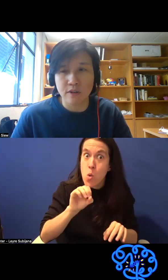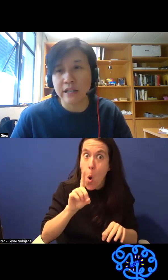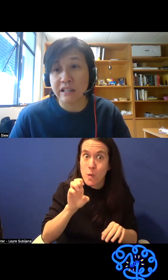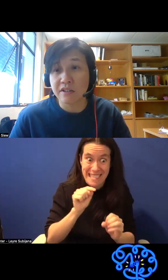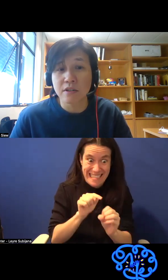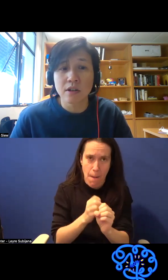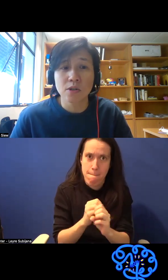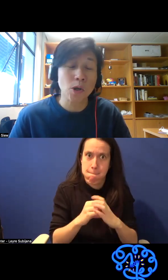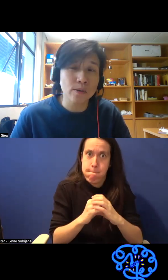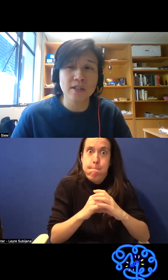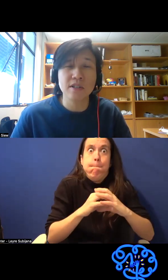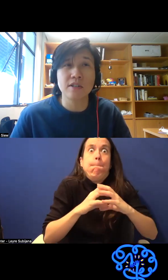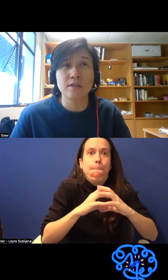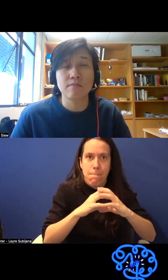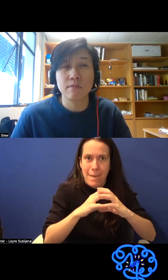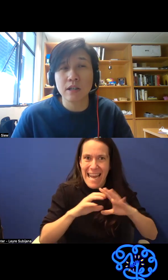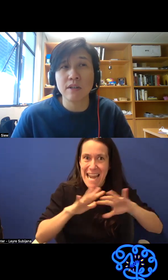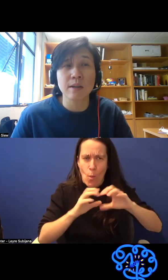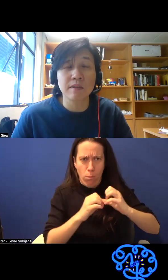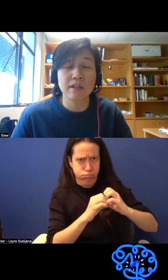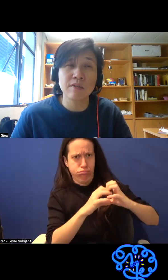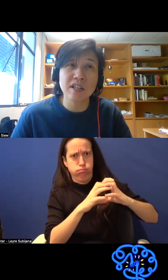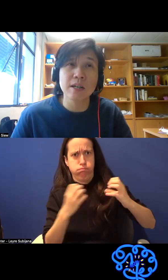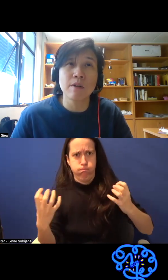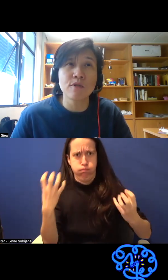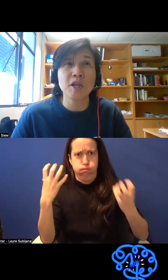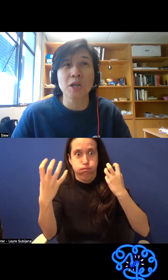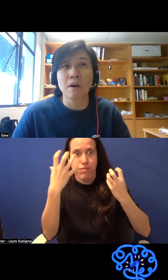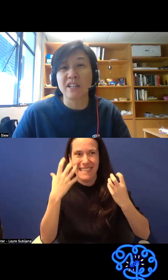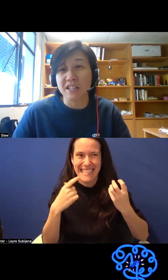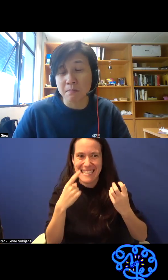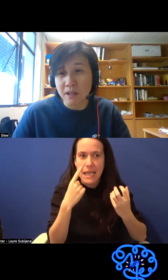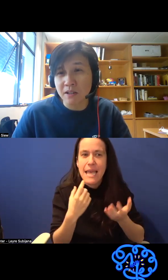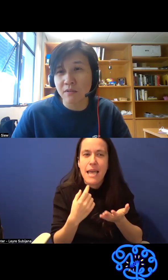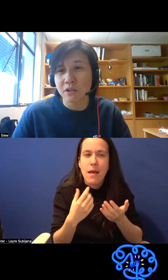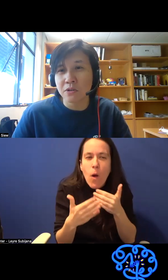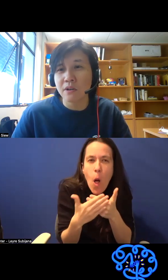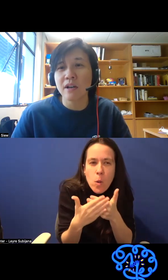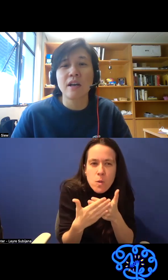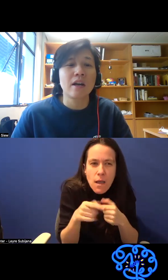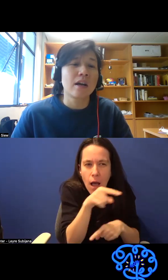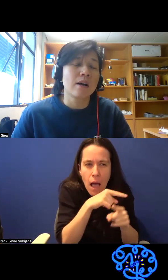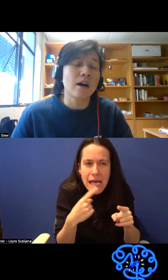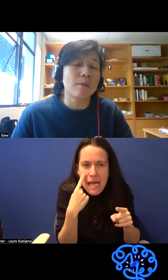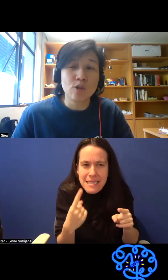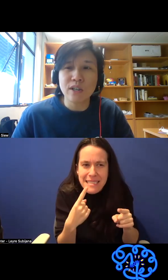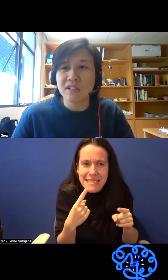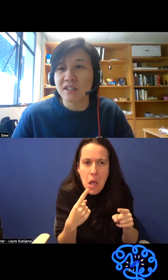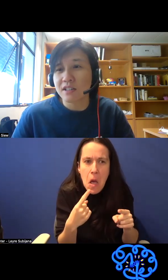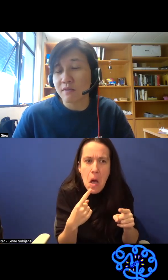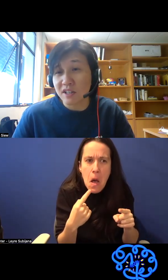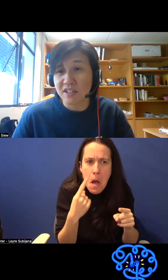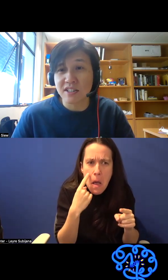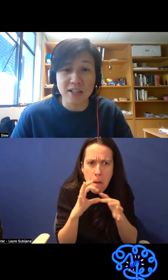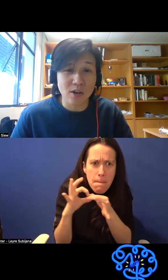on different ideas. So closeness is giving us some information about accessibility of the node. Betweenness